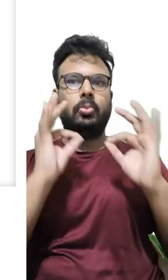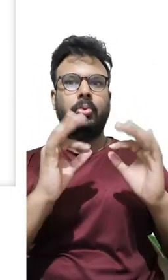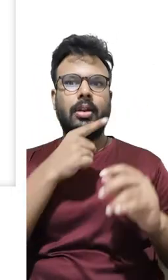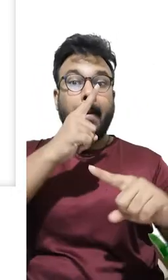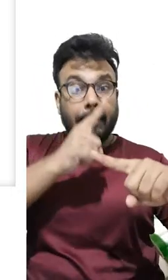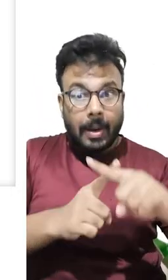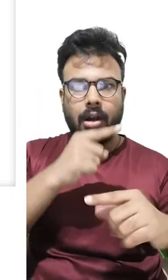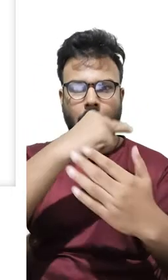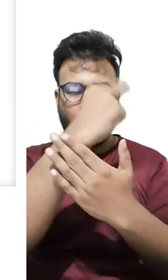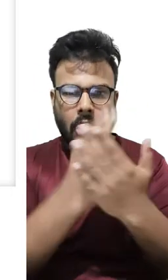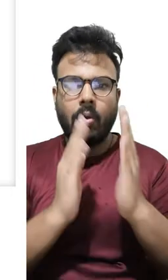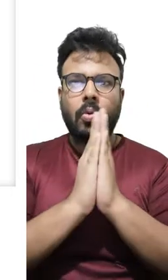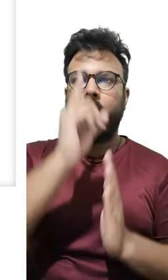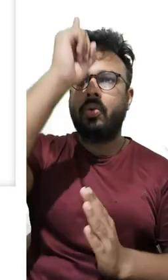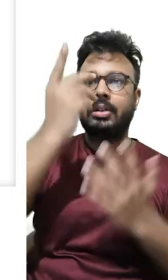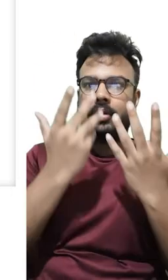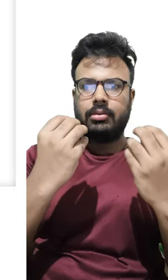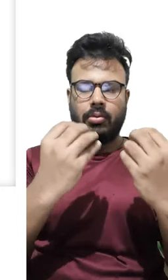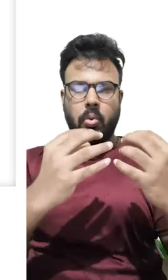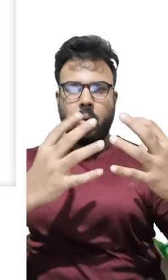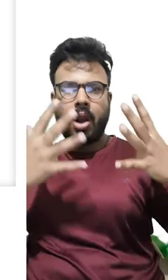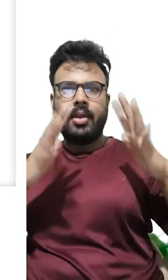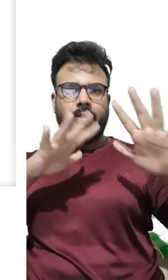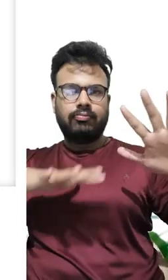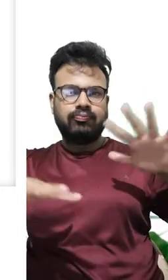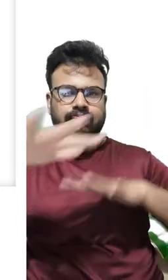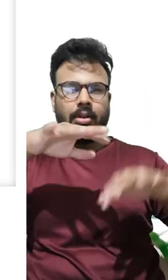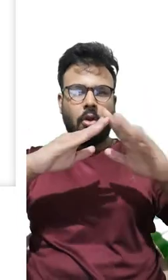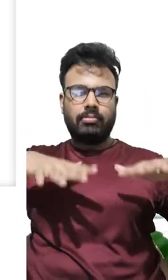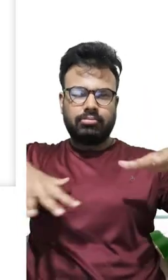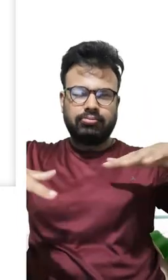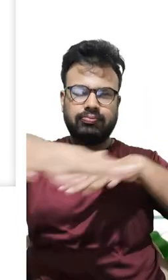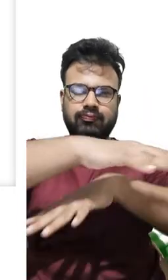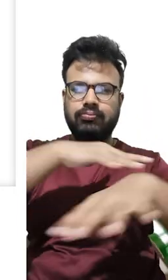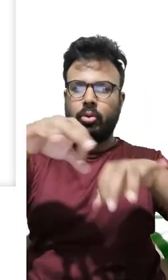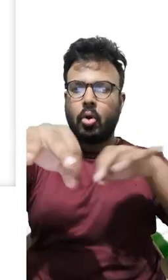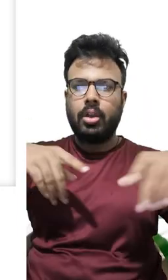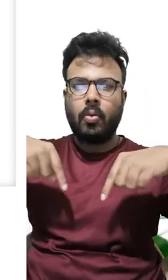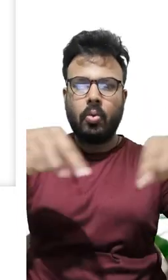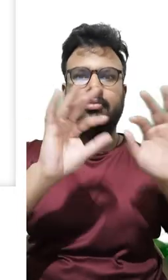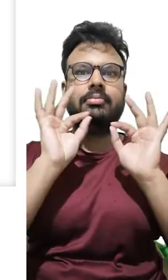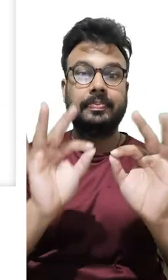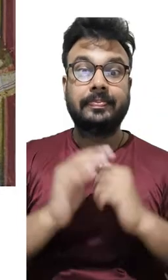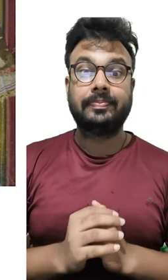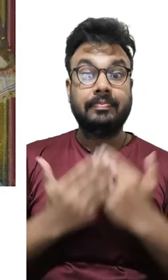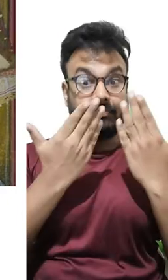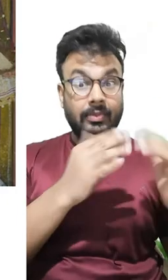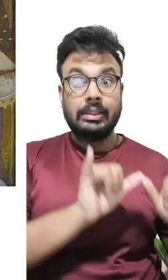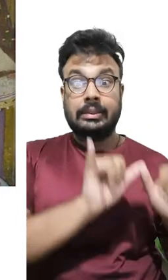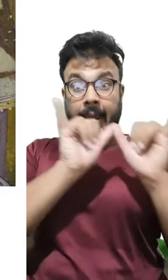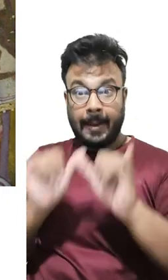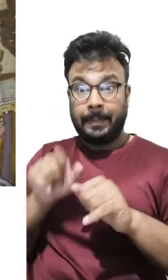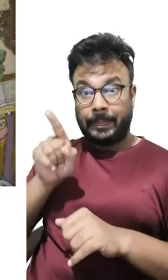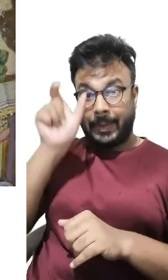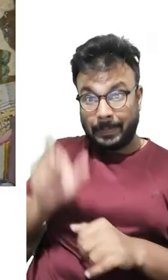art and culture, as well as the depictions of gods and shrines that one came across on the streets of the city. Devi